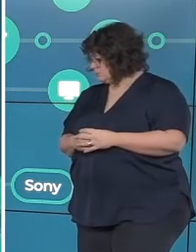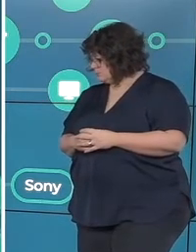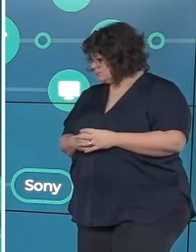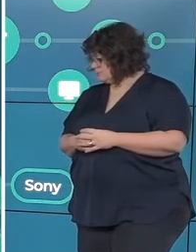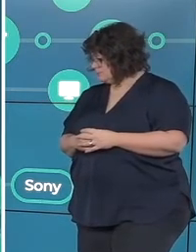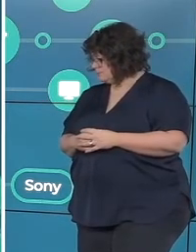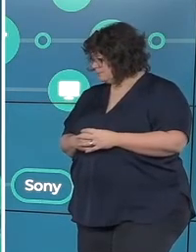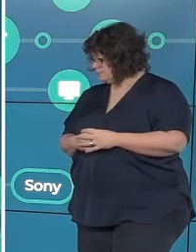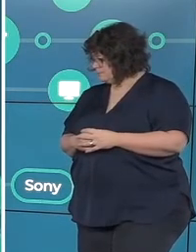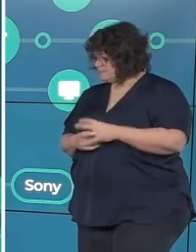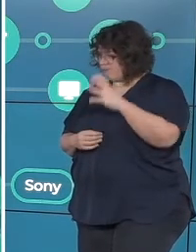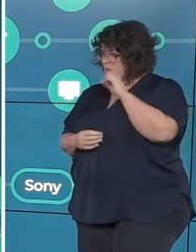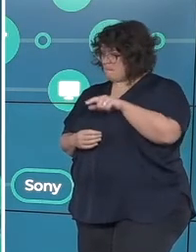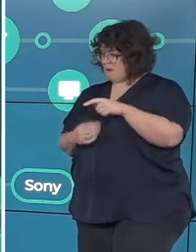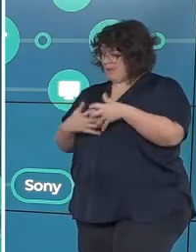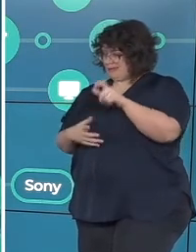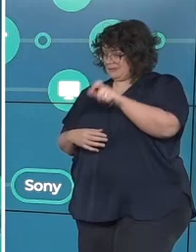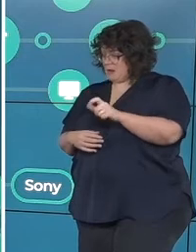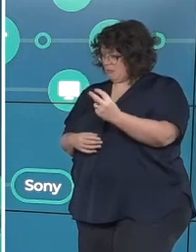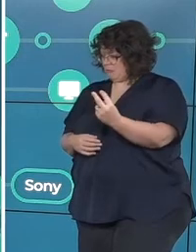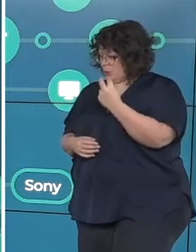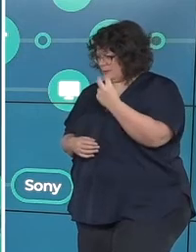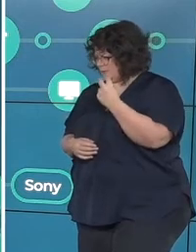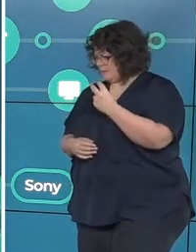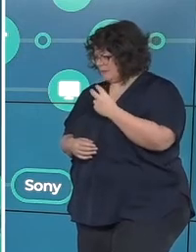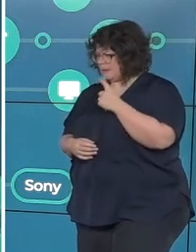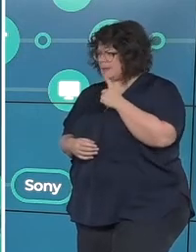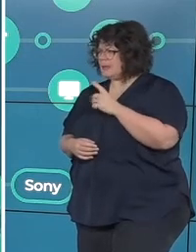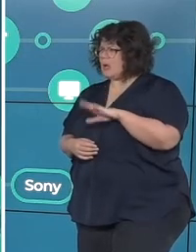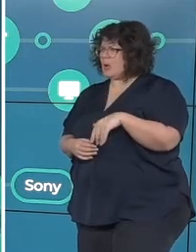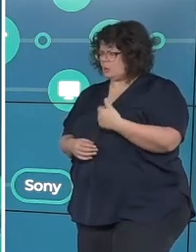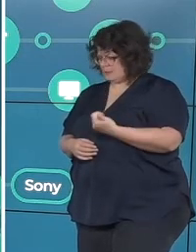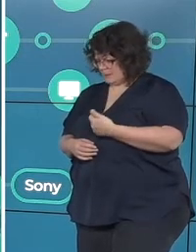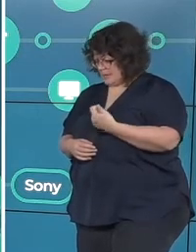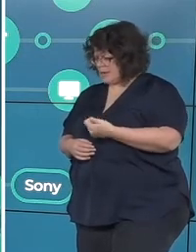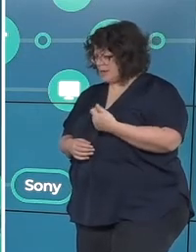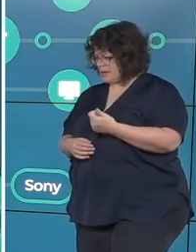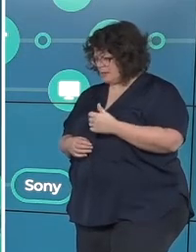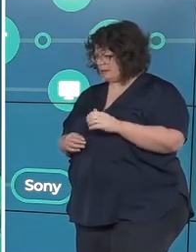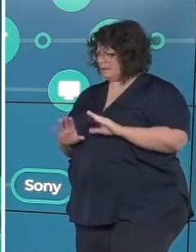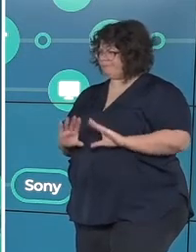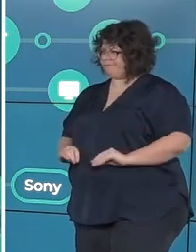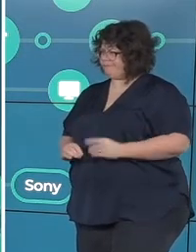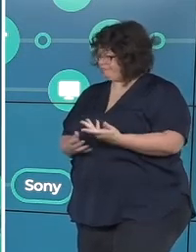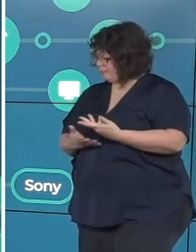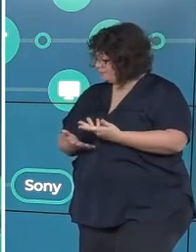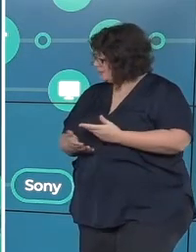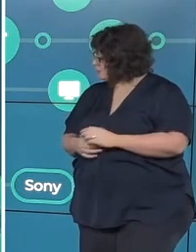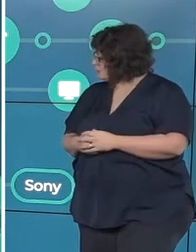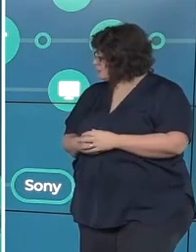going, okay, and ending the conversation. And then about, 6 months